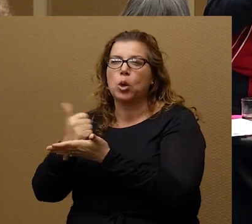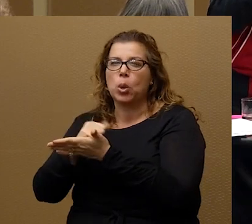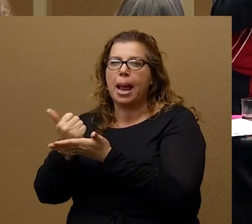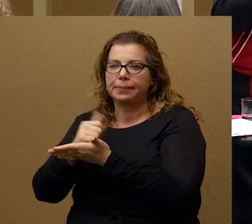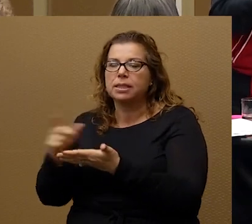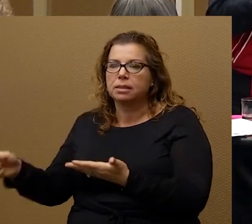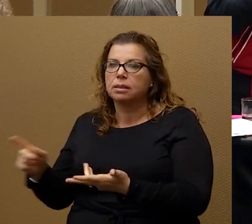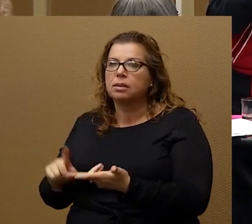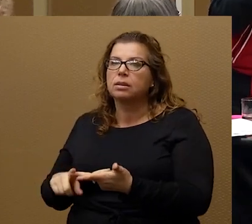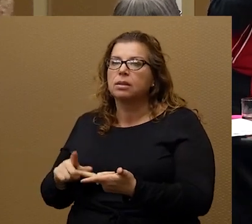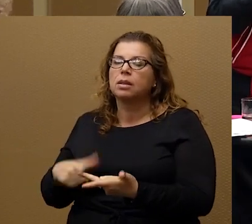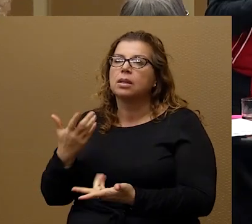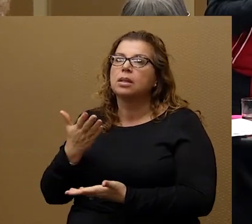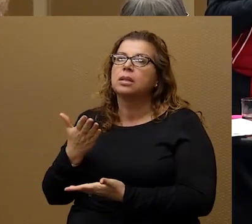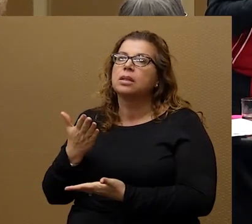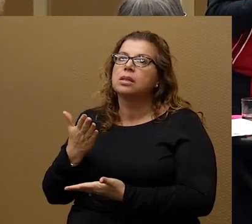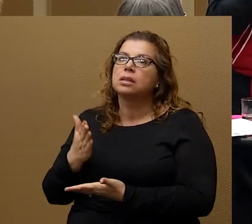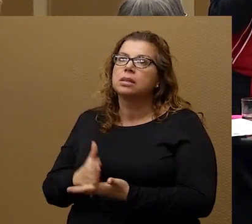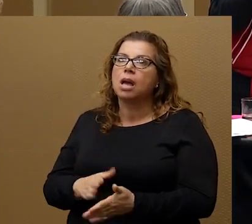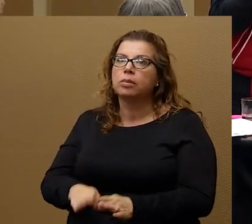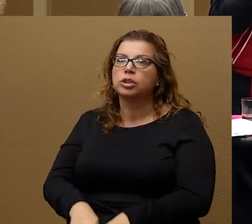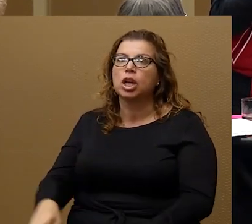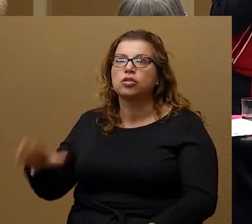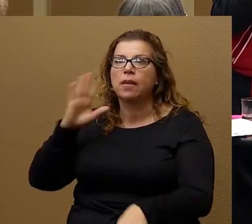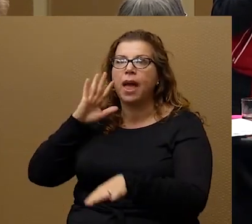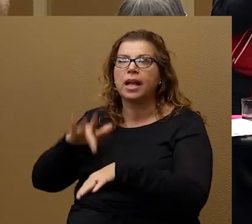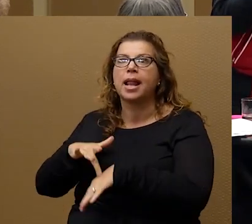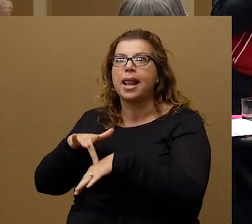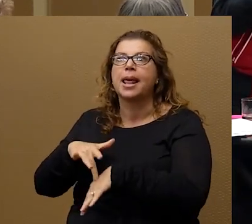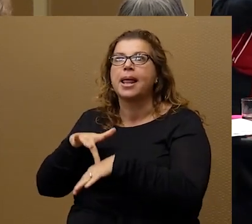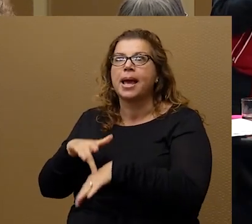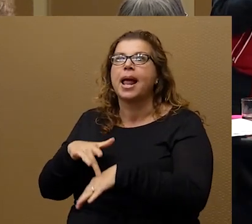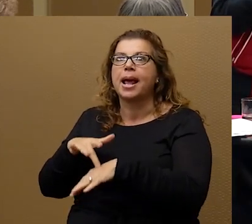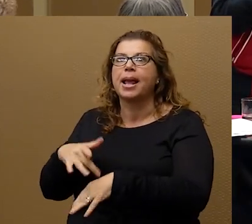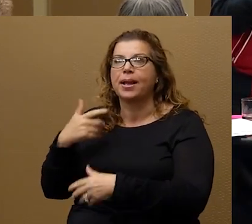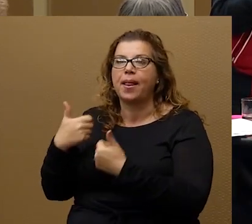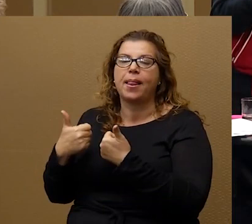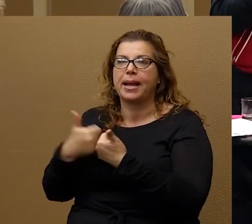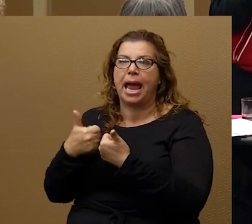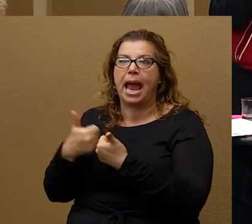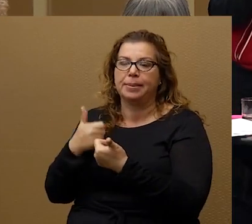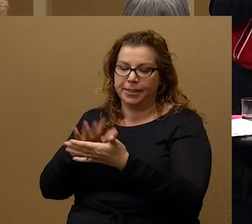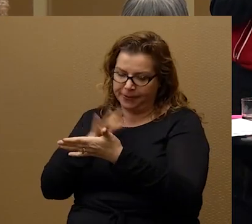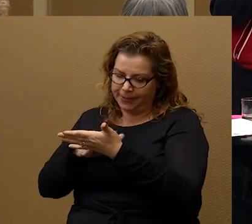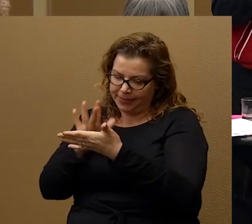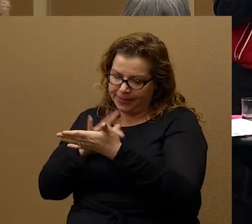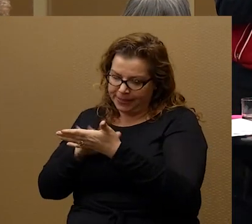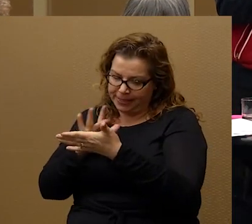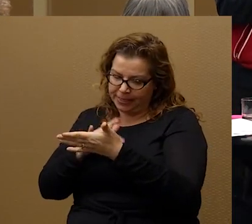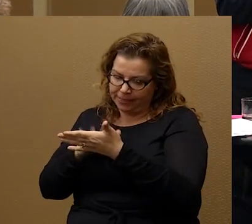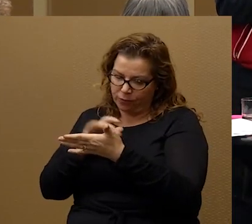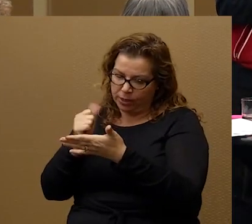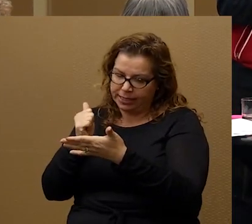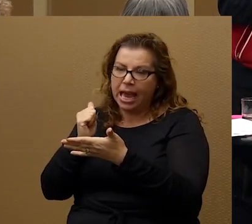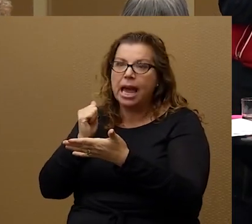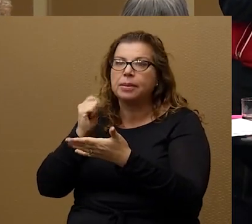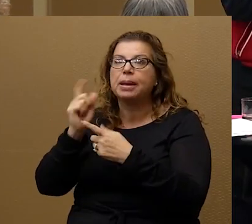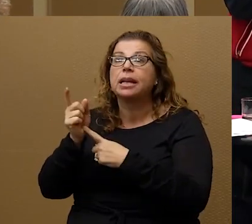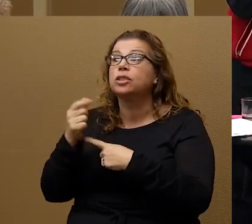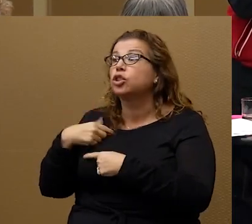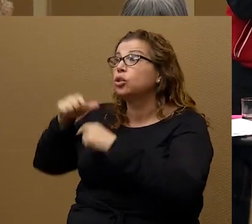children, it's difficult to get them to stop doing that after 10 minutes or 15 minutes or whatever. And even with a visual